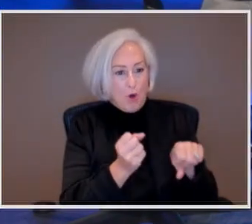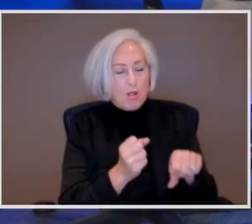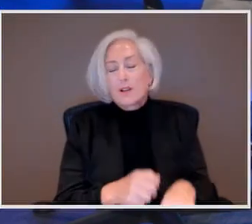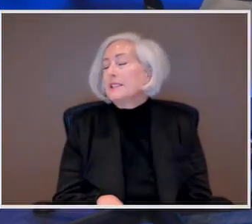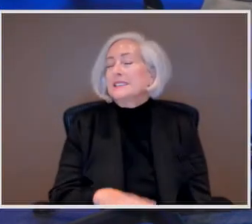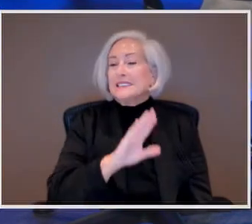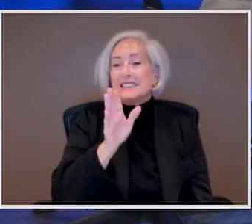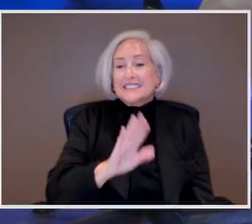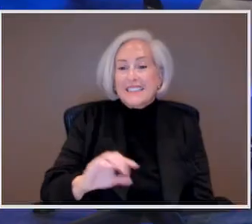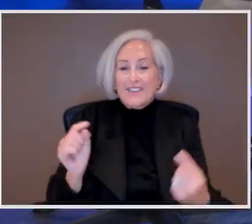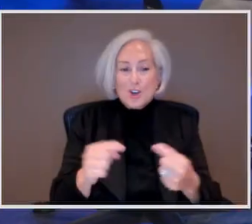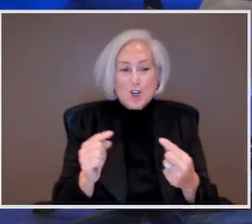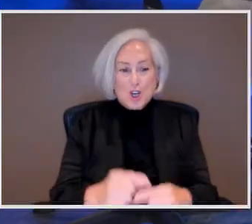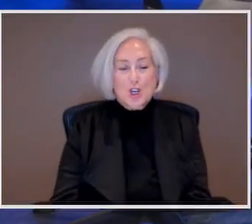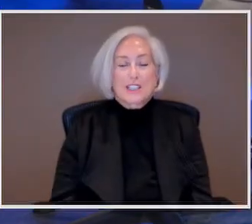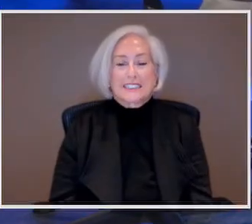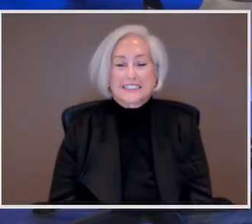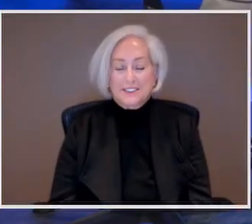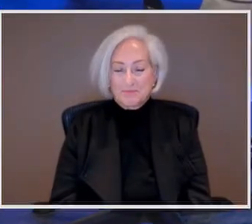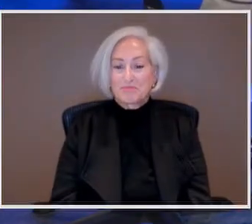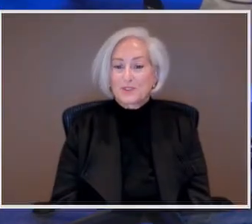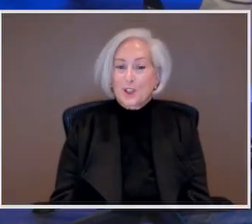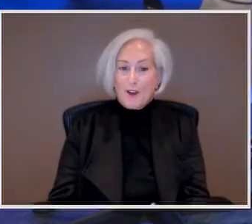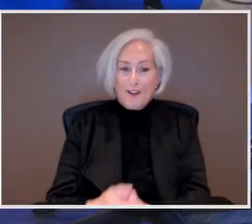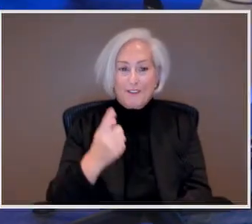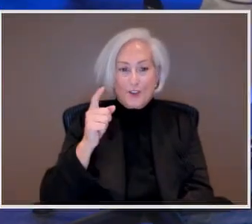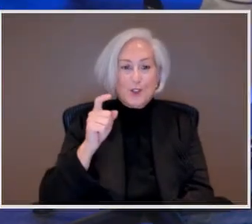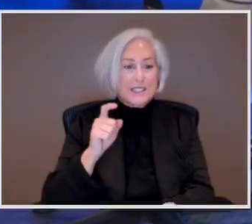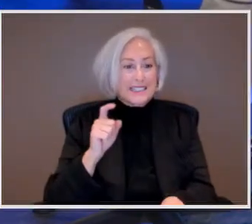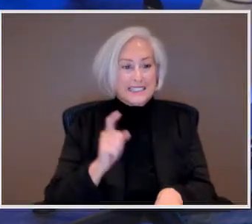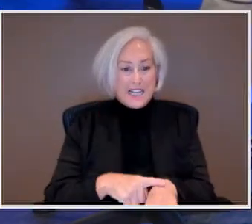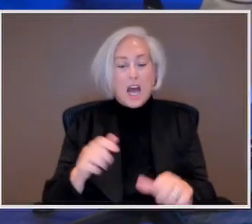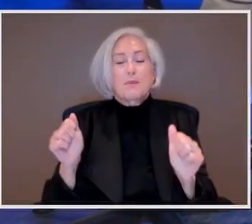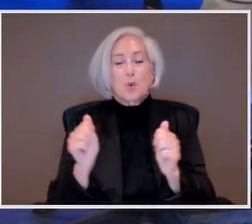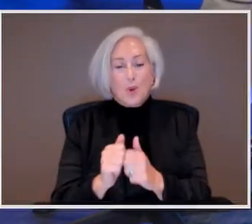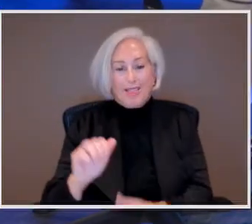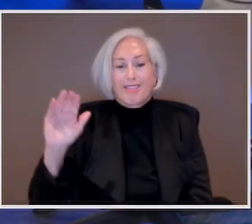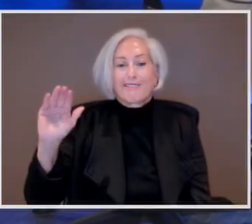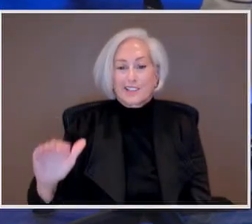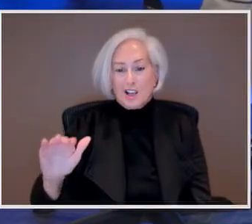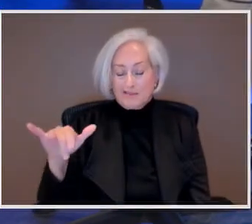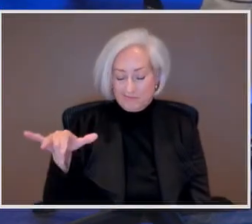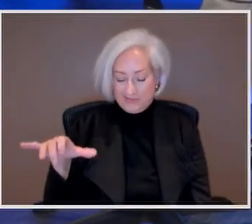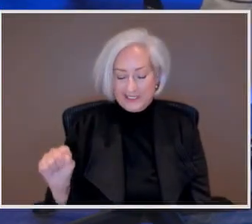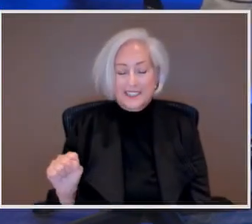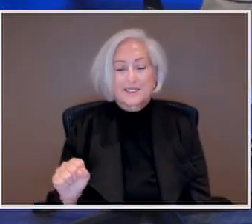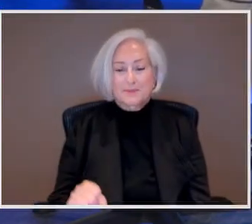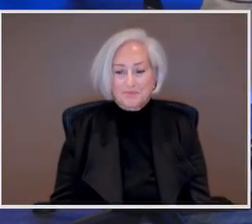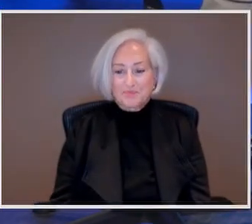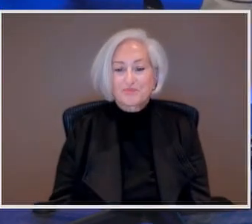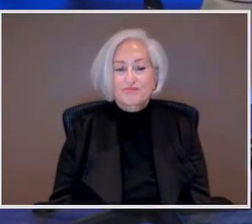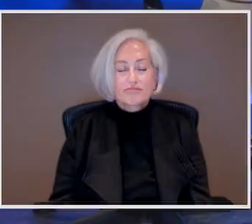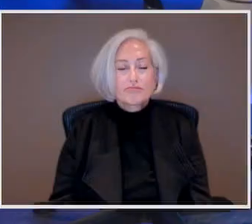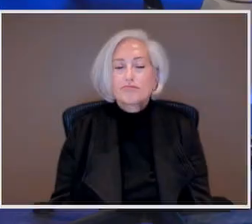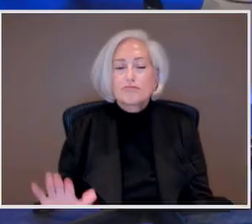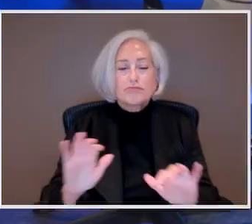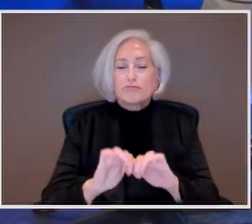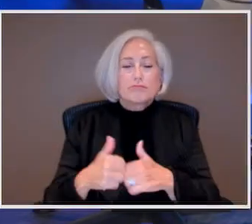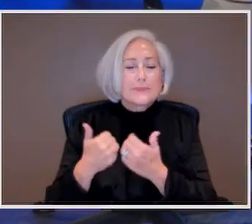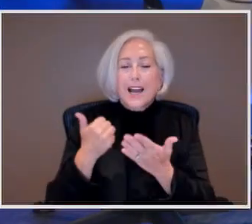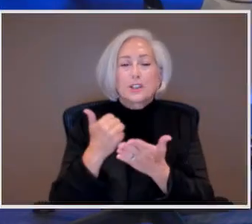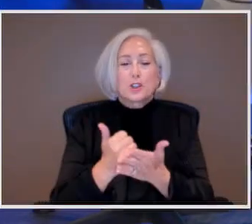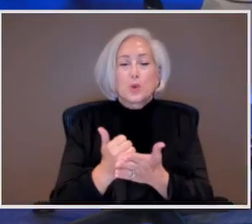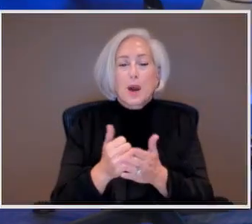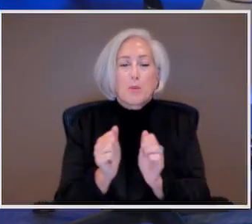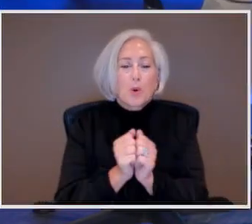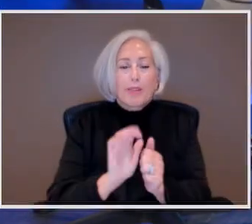hurt. So first big injury with your child. Yep. That's it was big. huge. Mm-hmm. So how did you help him through emotionally? Because he